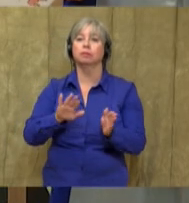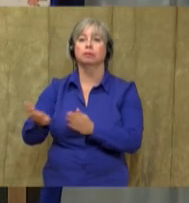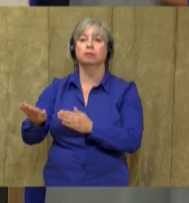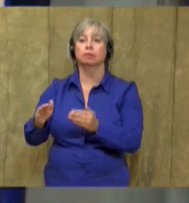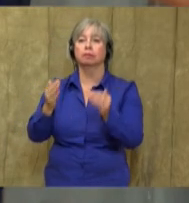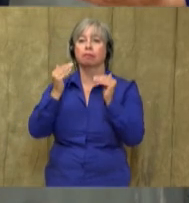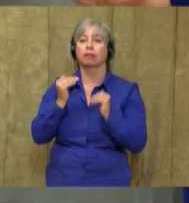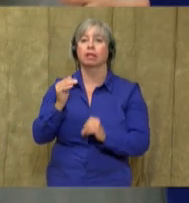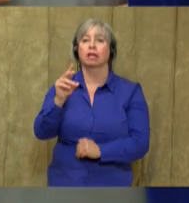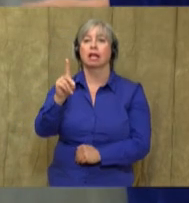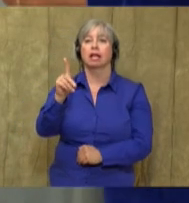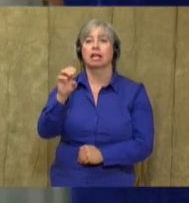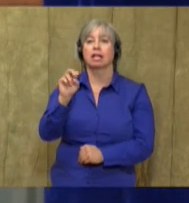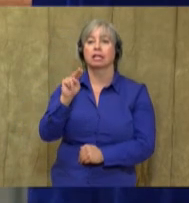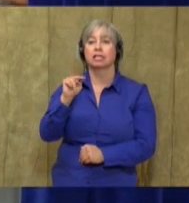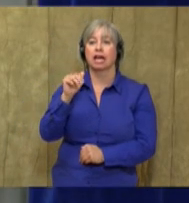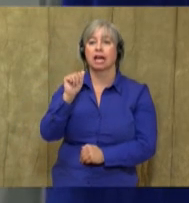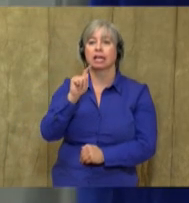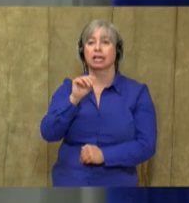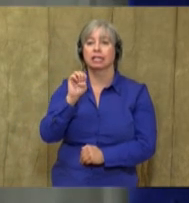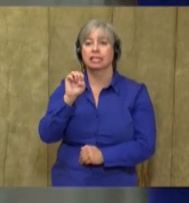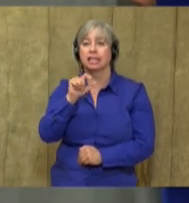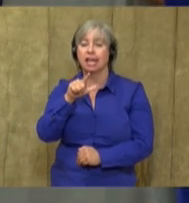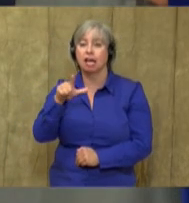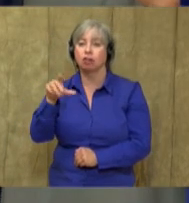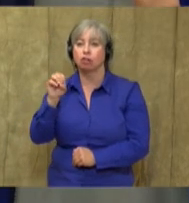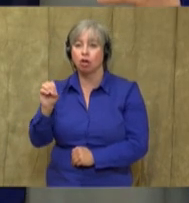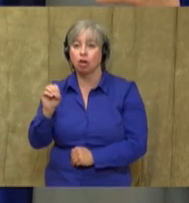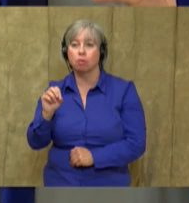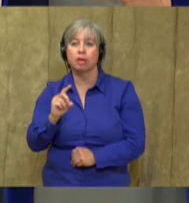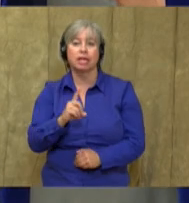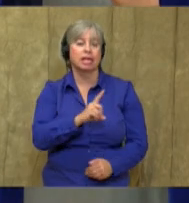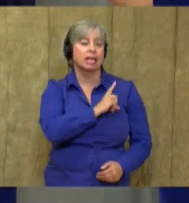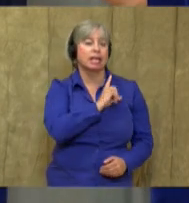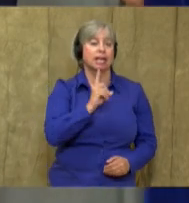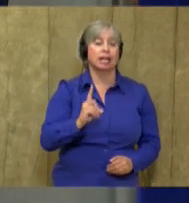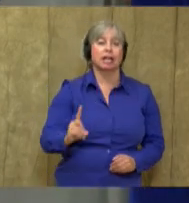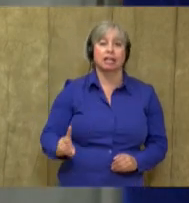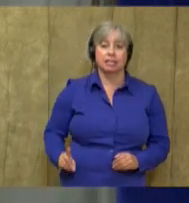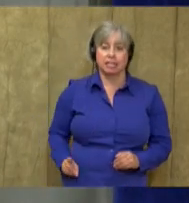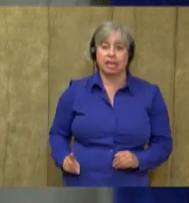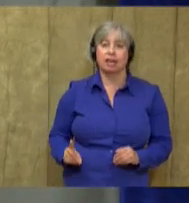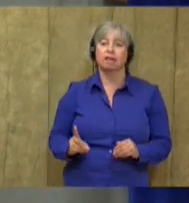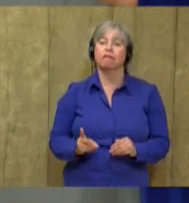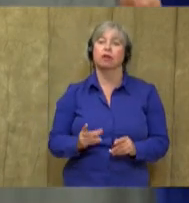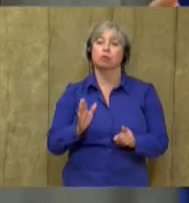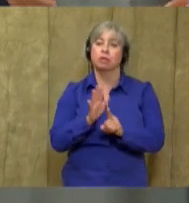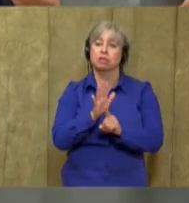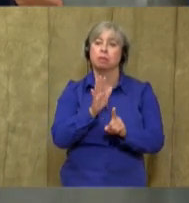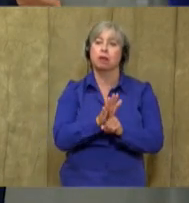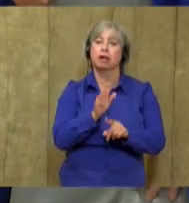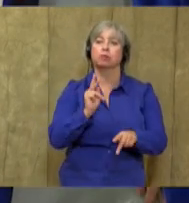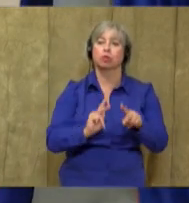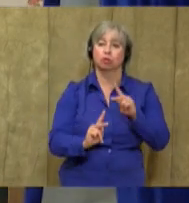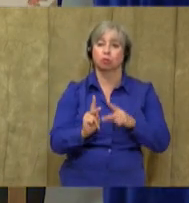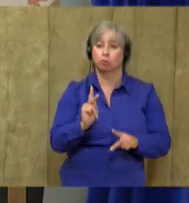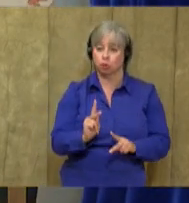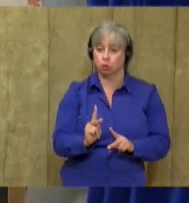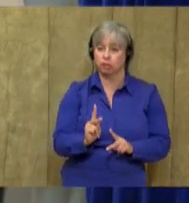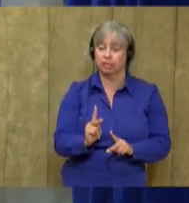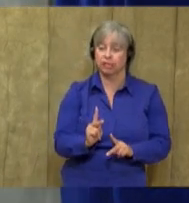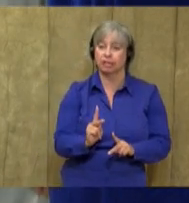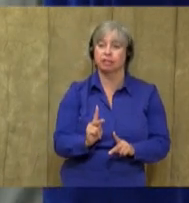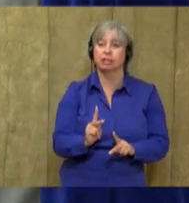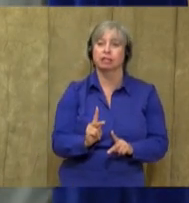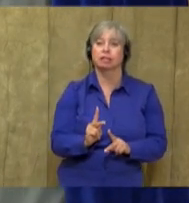Donatello was a great sculptor. Again, David was a prominent person that people like to depict in their art.